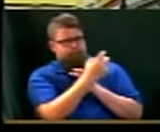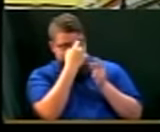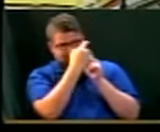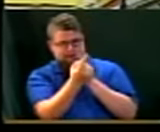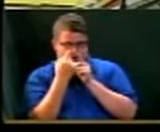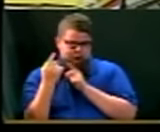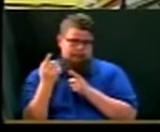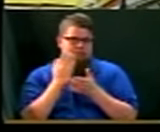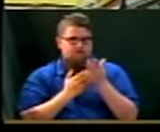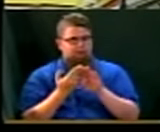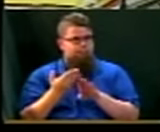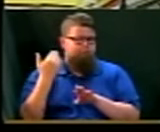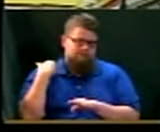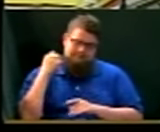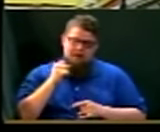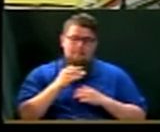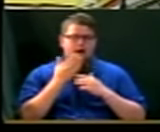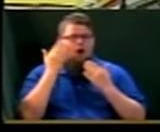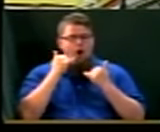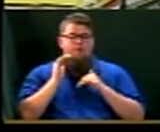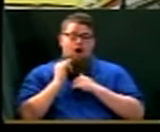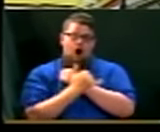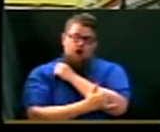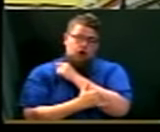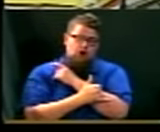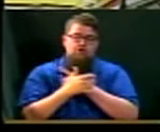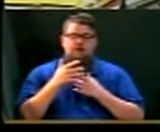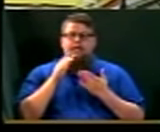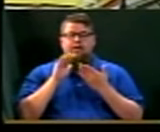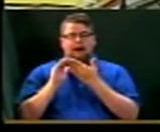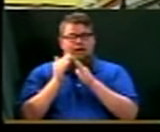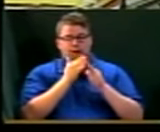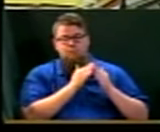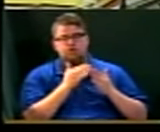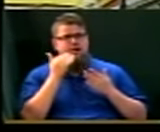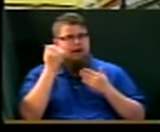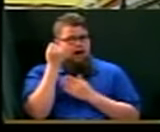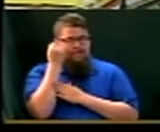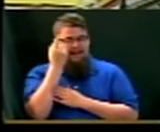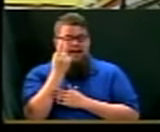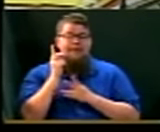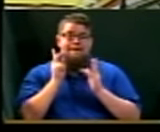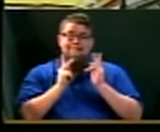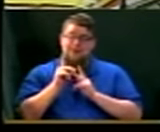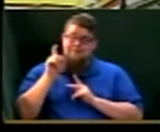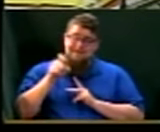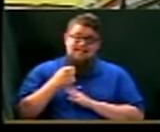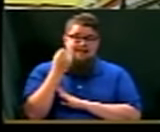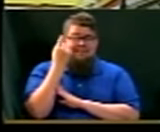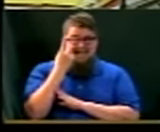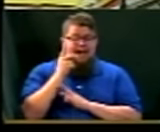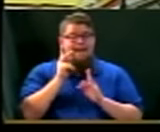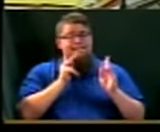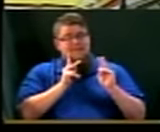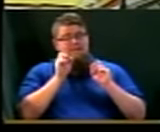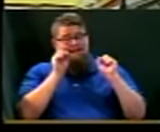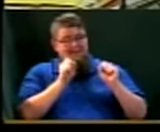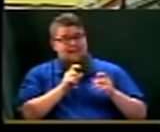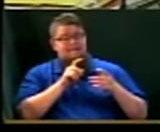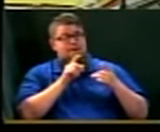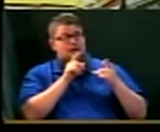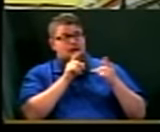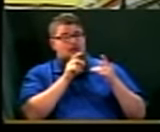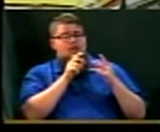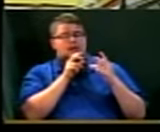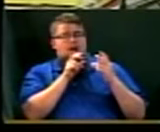the community learns and what our country needs desperately is for people to understand that people can be colleagues and